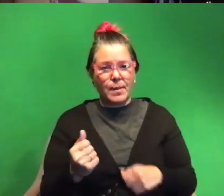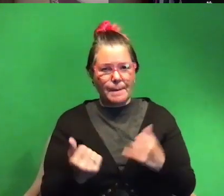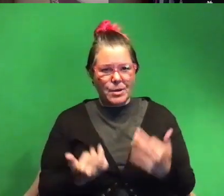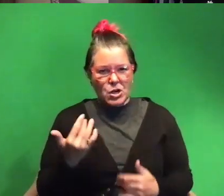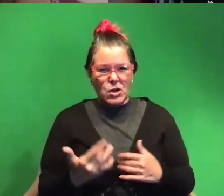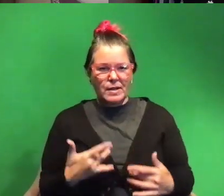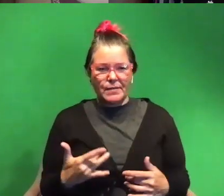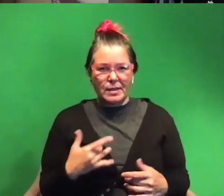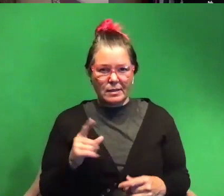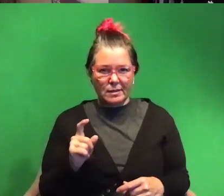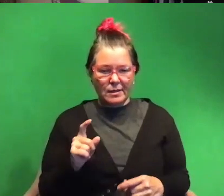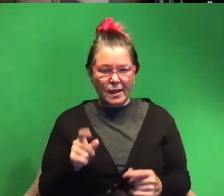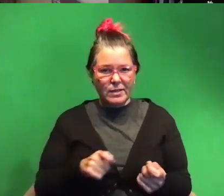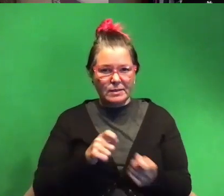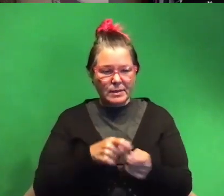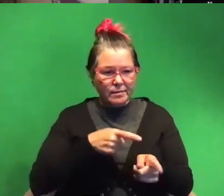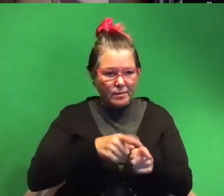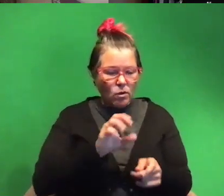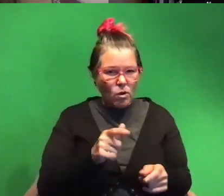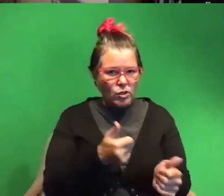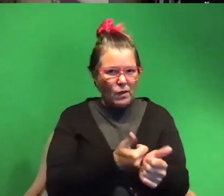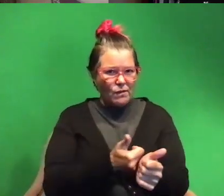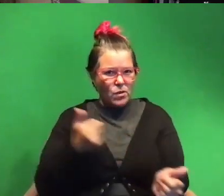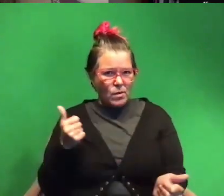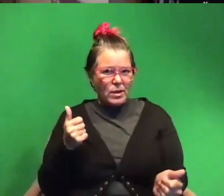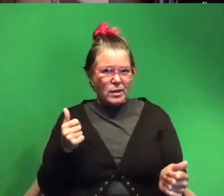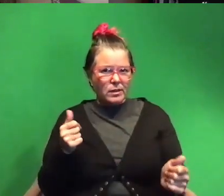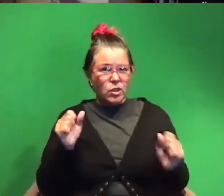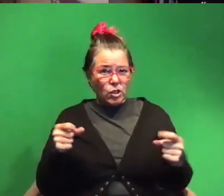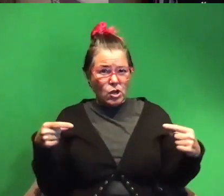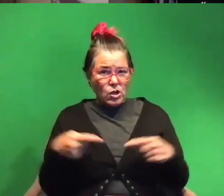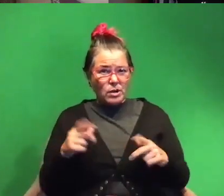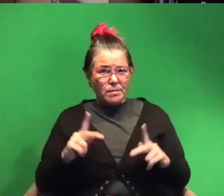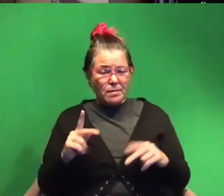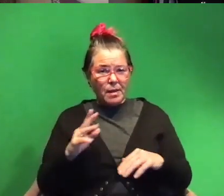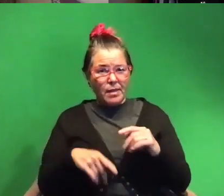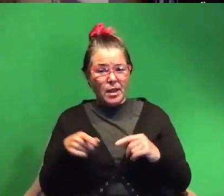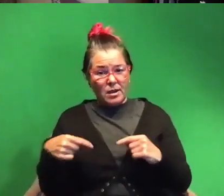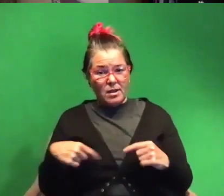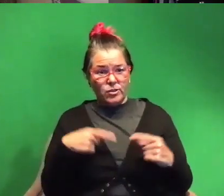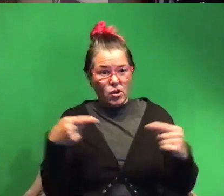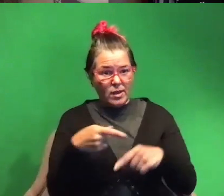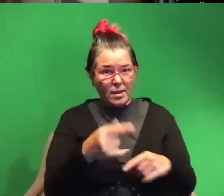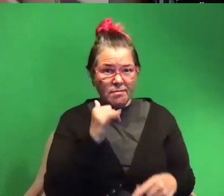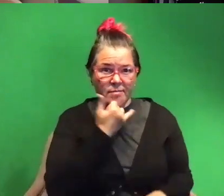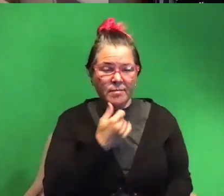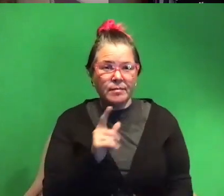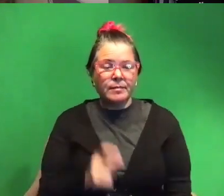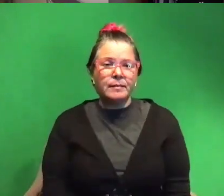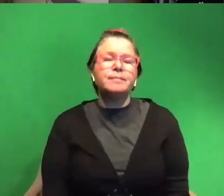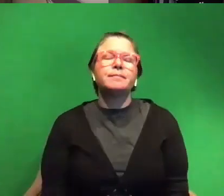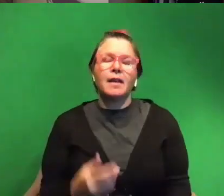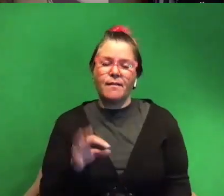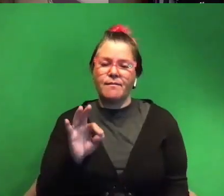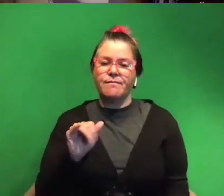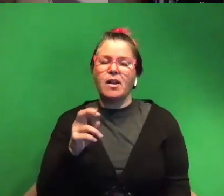like, are there certain corals maybe you should stay away from that could hurt you rather than you just hurting it by accident? Yeah, so fire